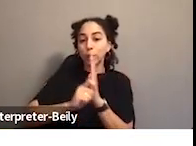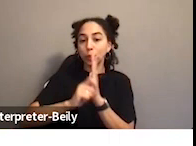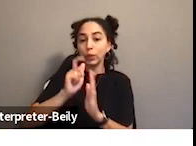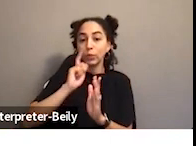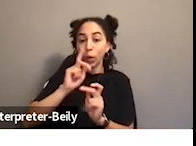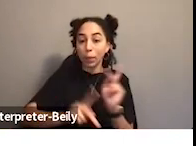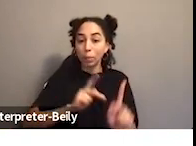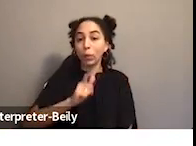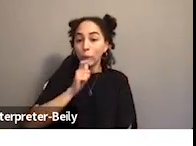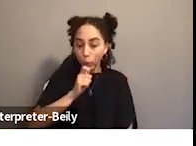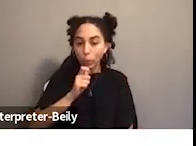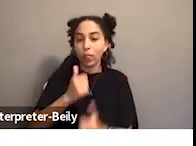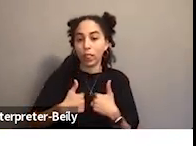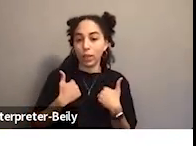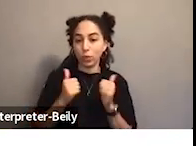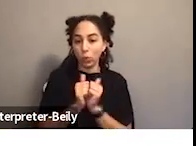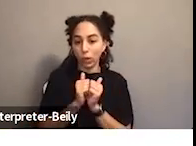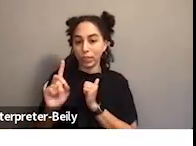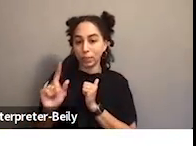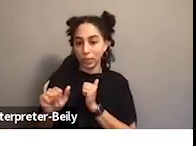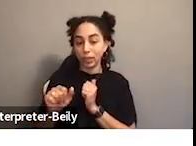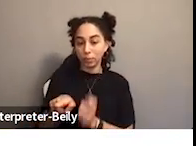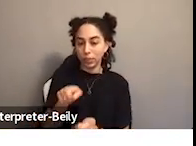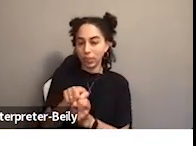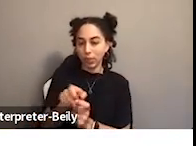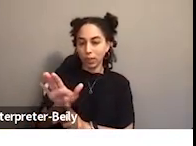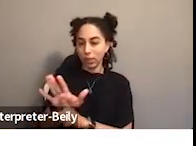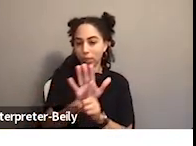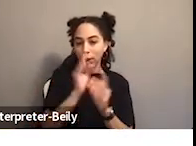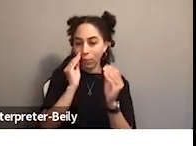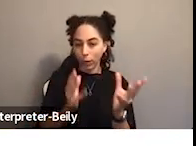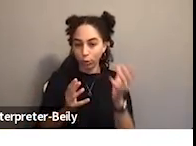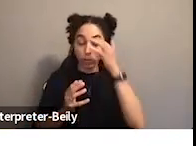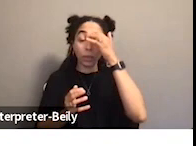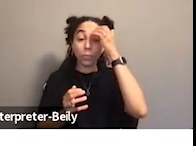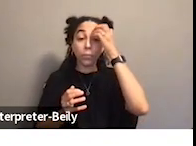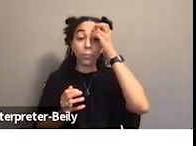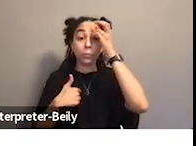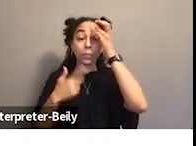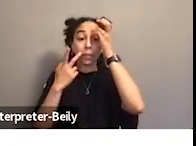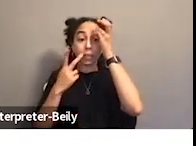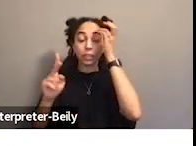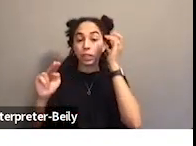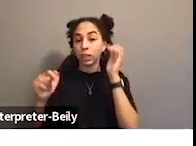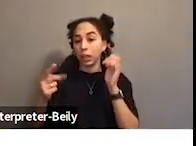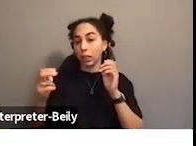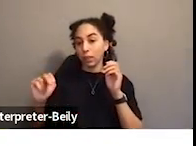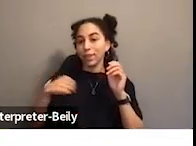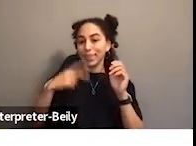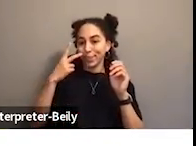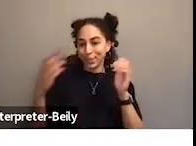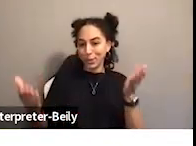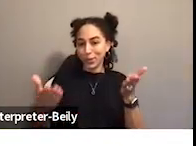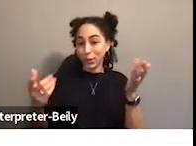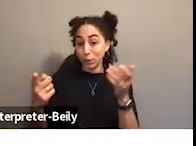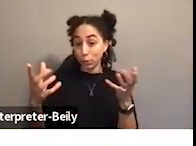with disabilities, specifically their information. And I see, Nathan, that you're on the call.